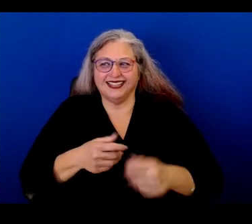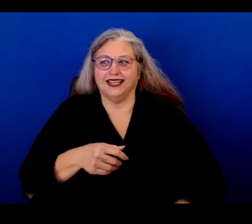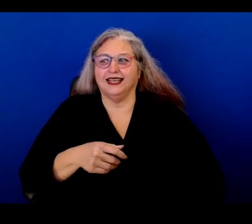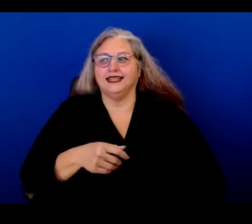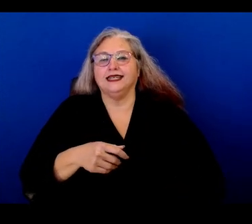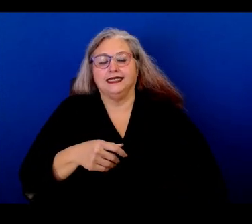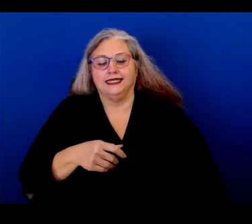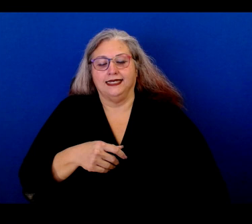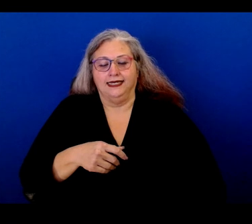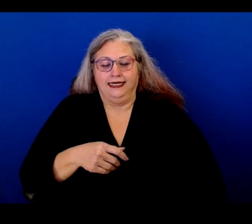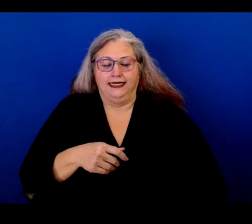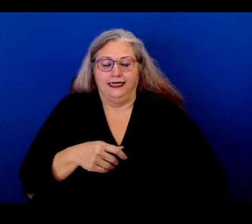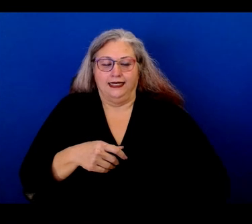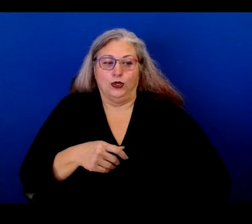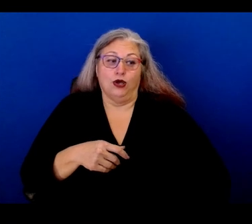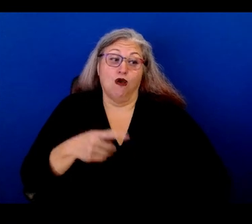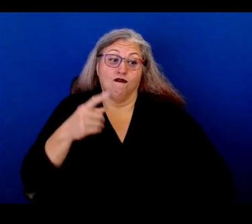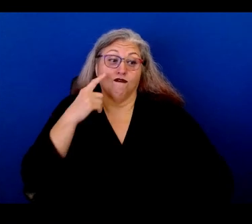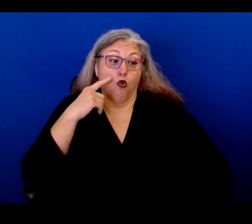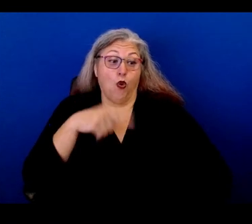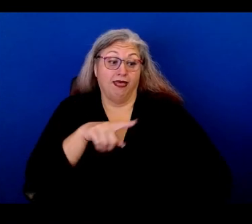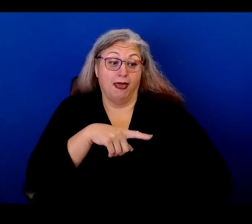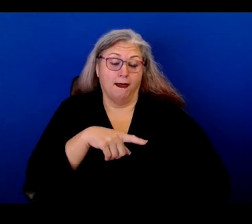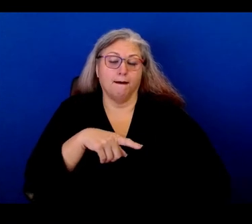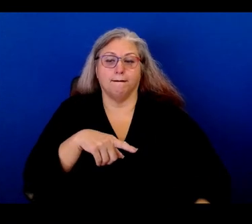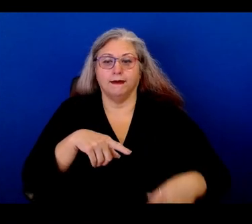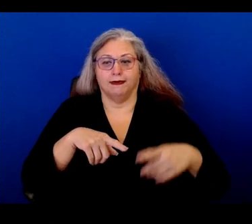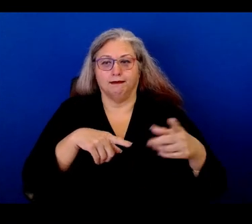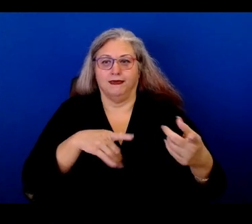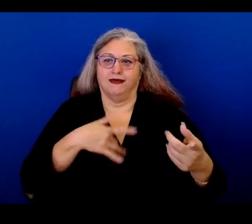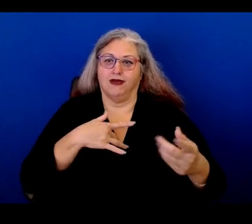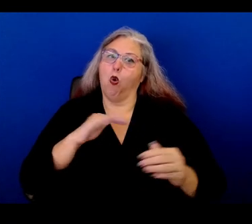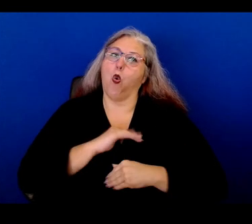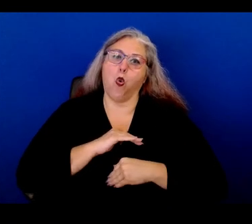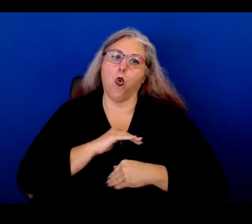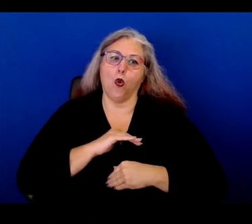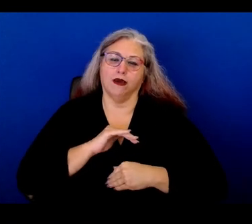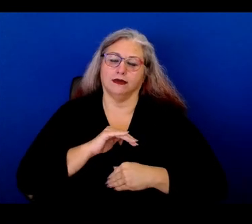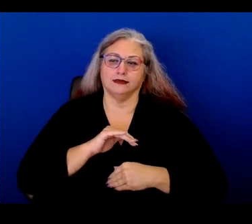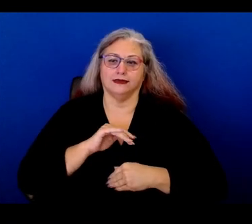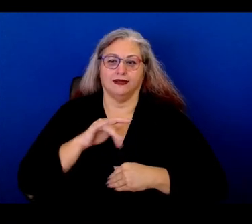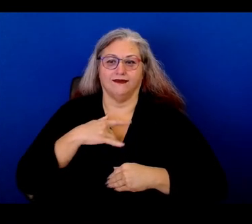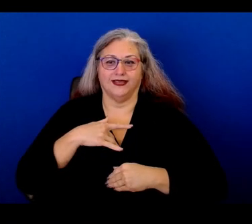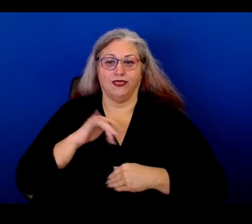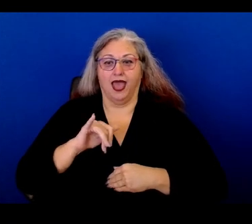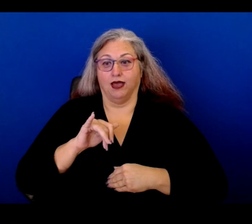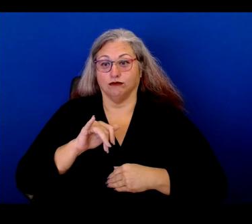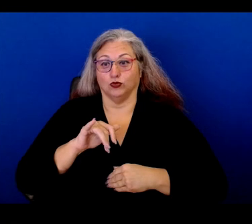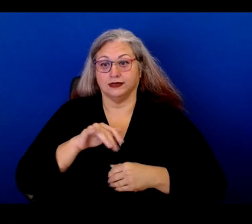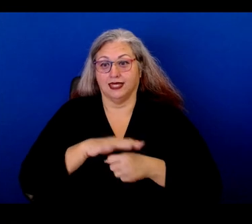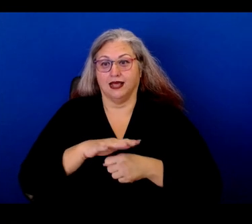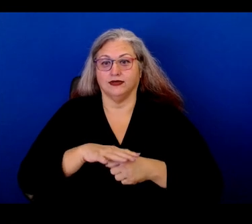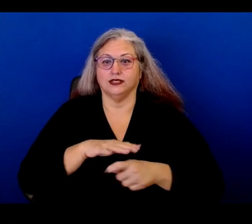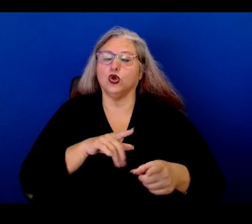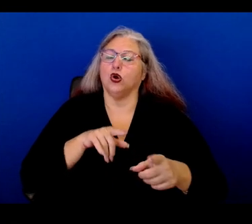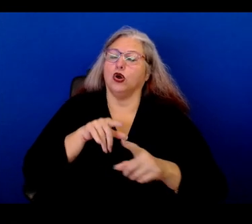And that was, for them, that was enough. That was a lot. So to